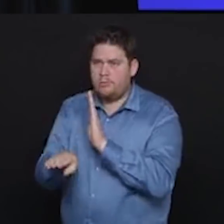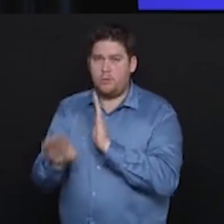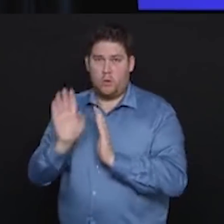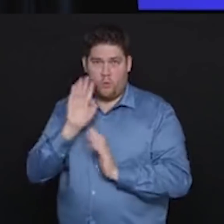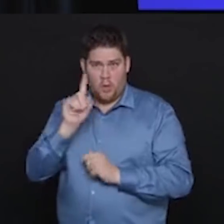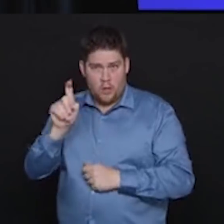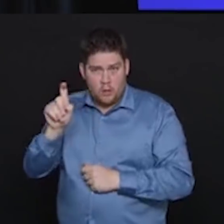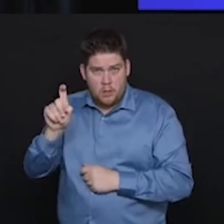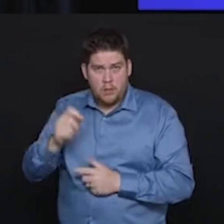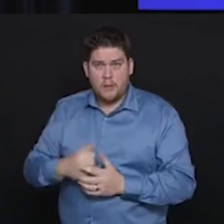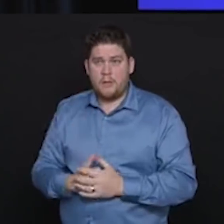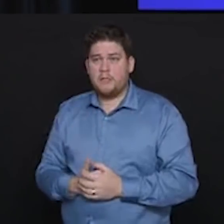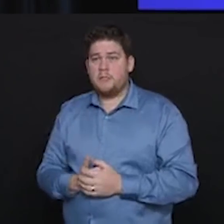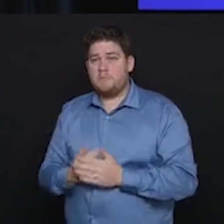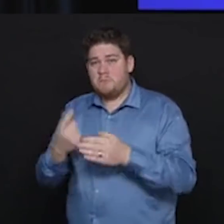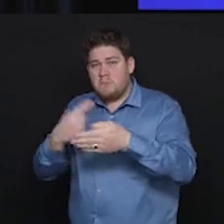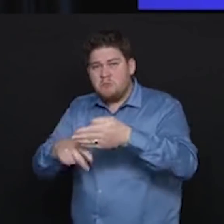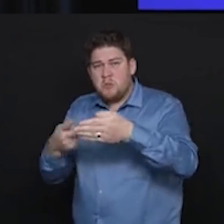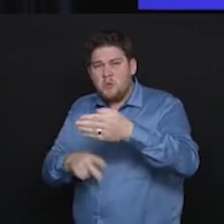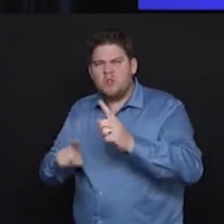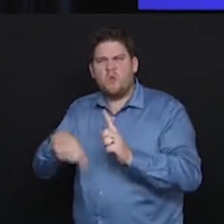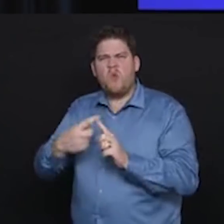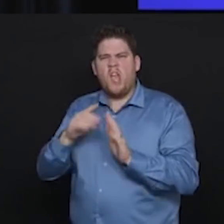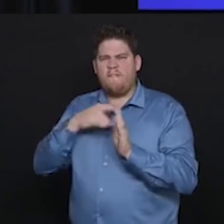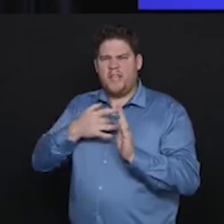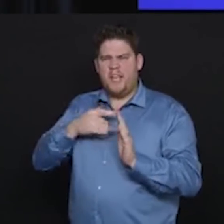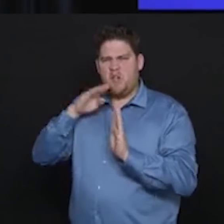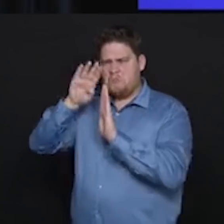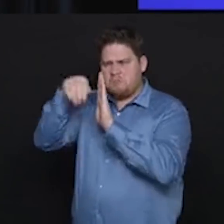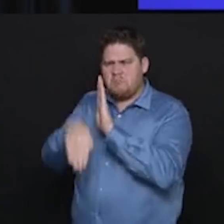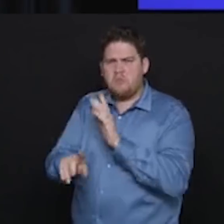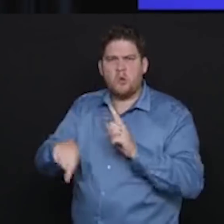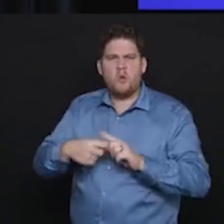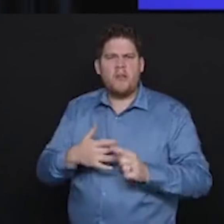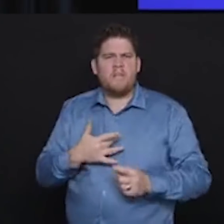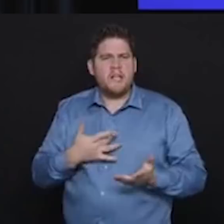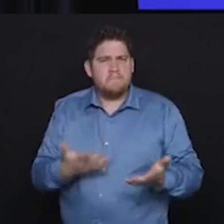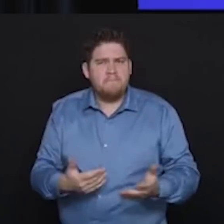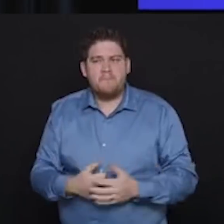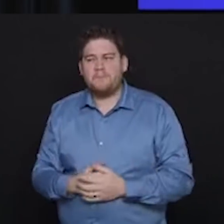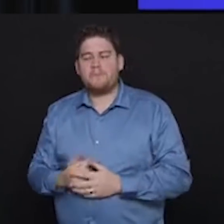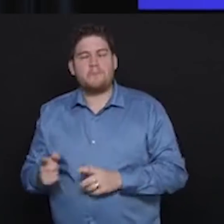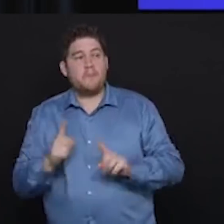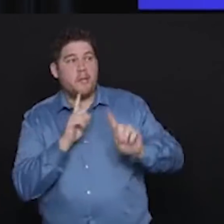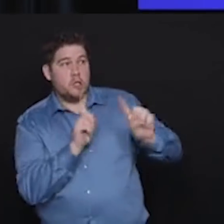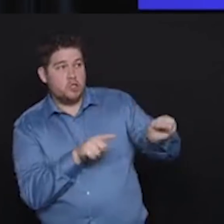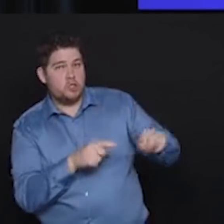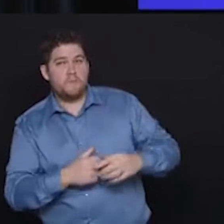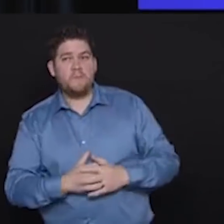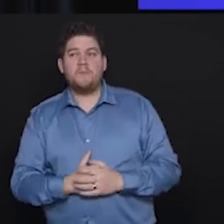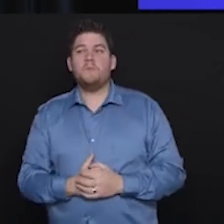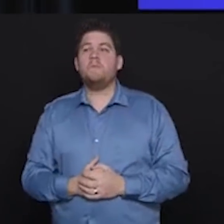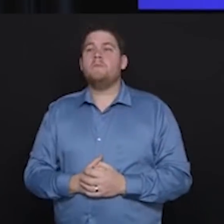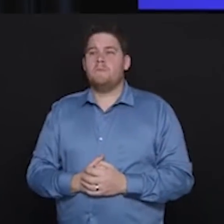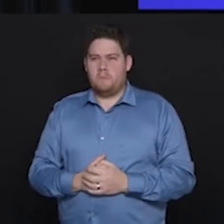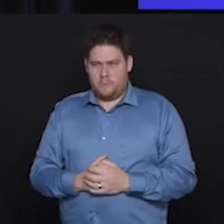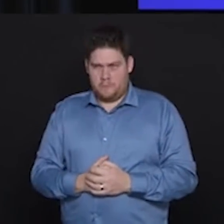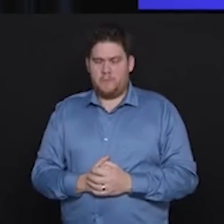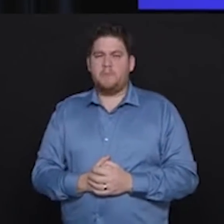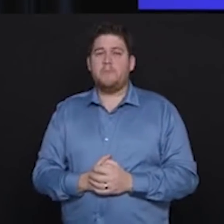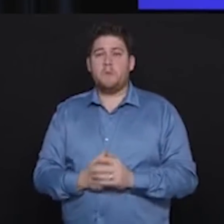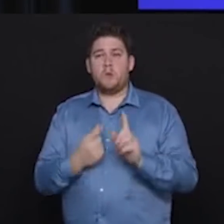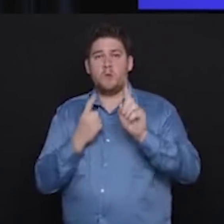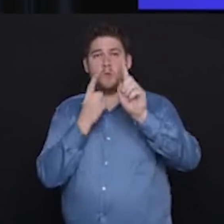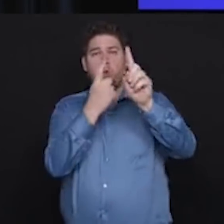I don't dare talk about expectations. What I want is for it to flatten more. As we talked about, it really is the